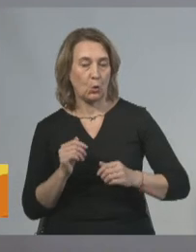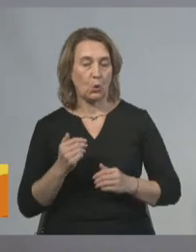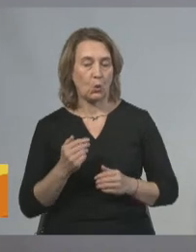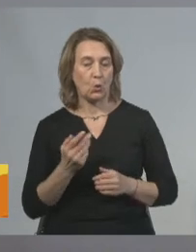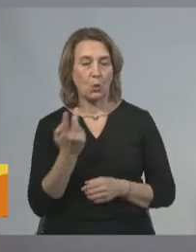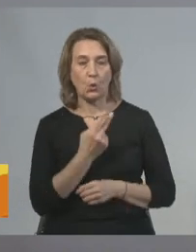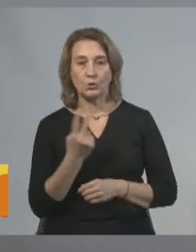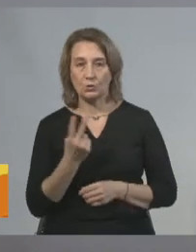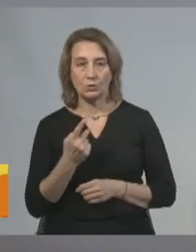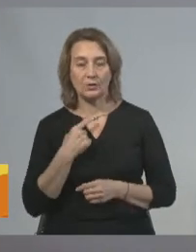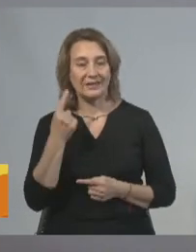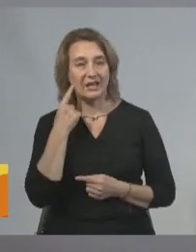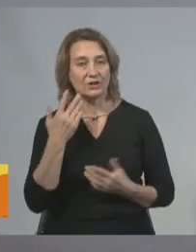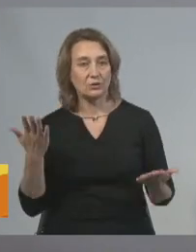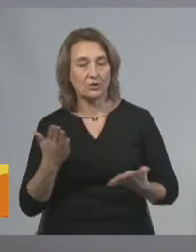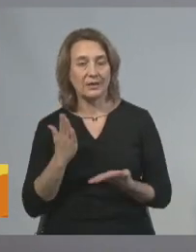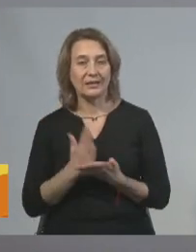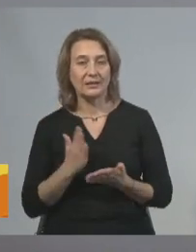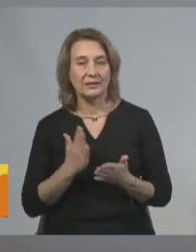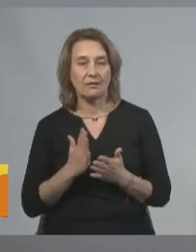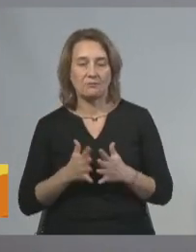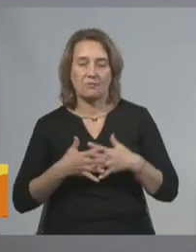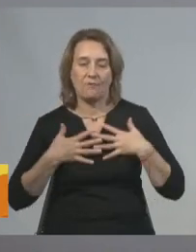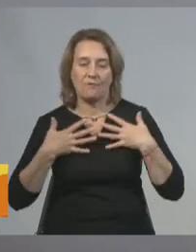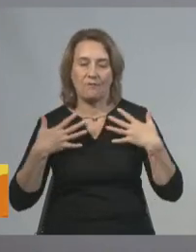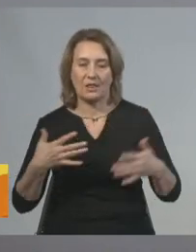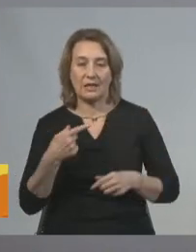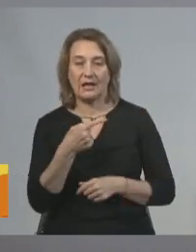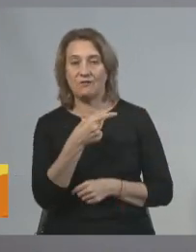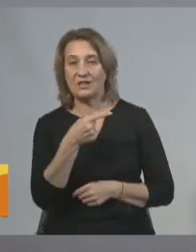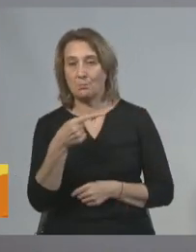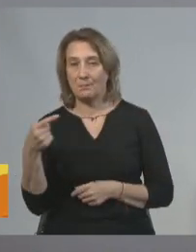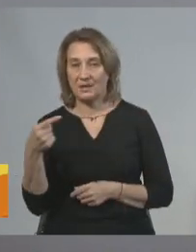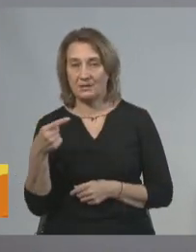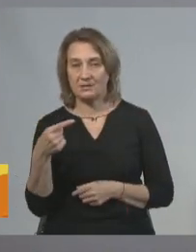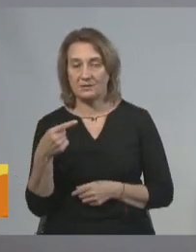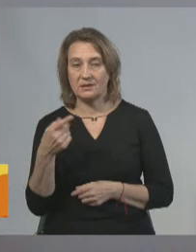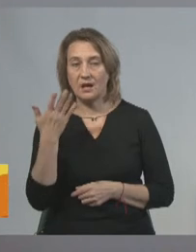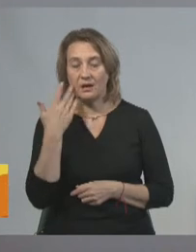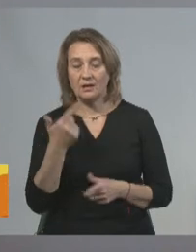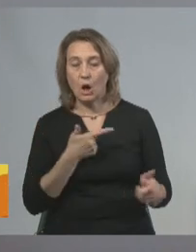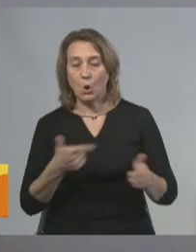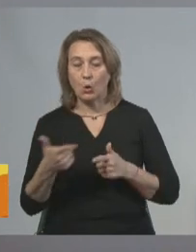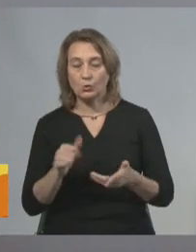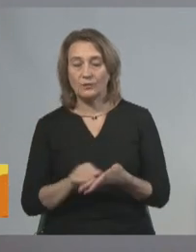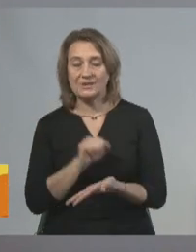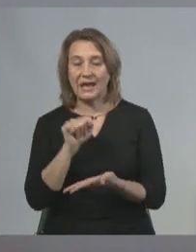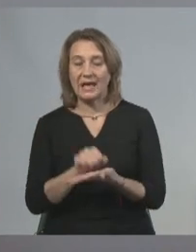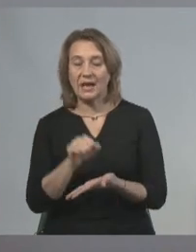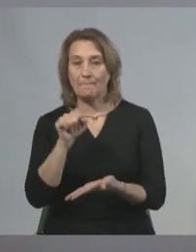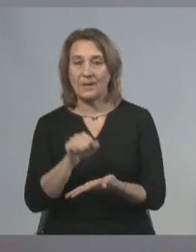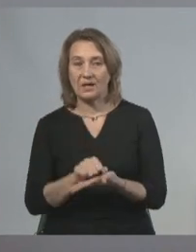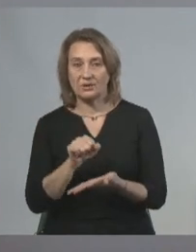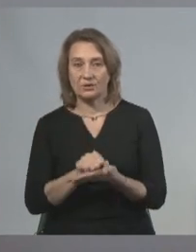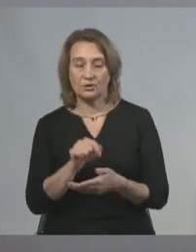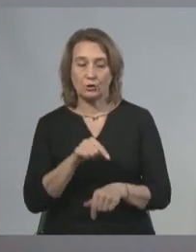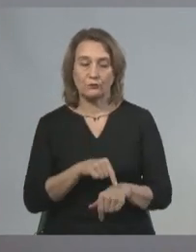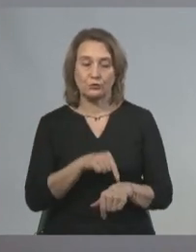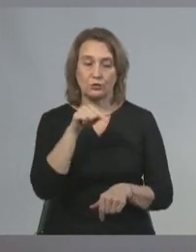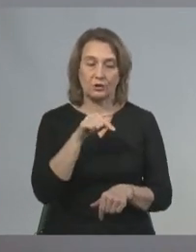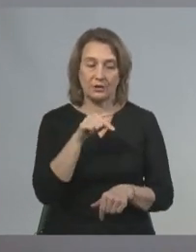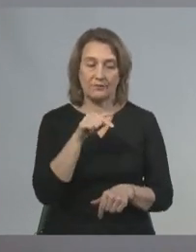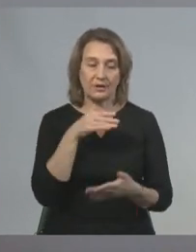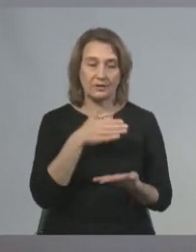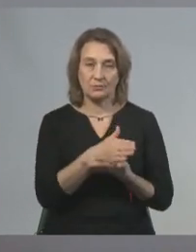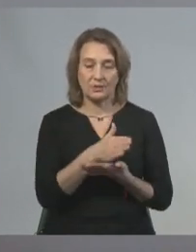report in gender sensitive way and when you just copy face from mainstream media and don't protect